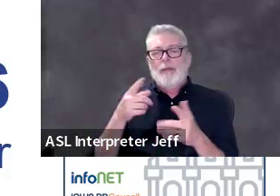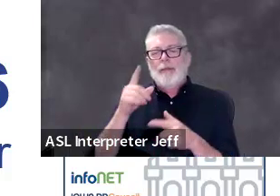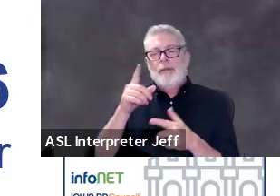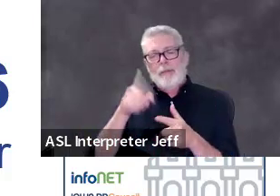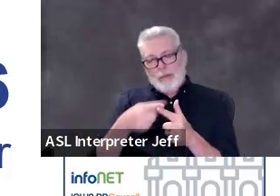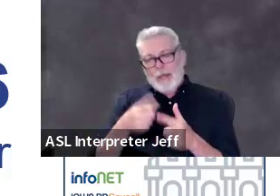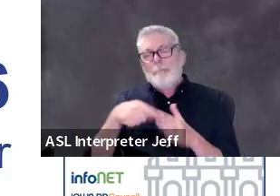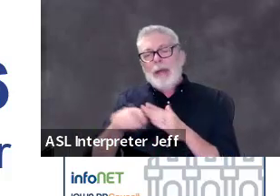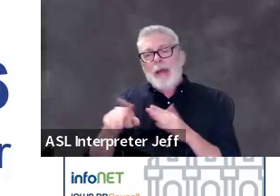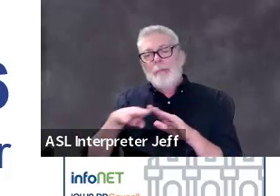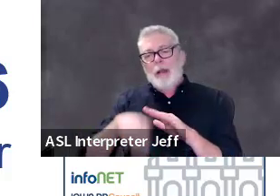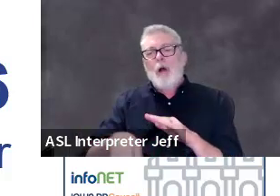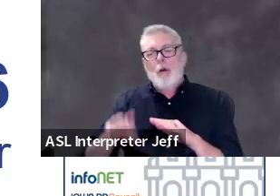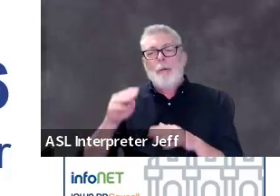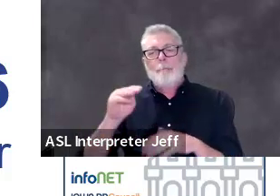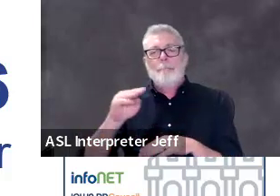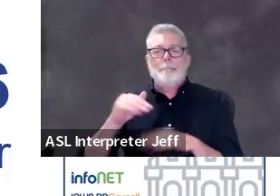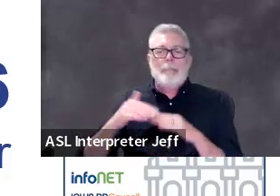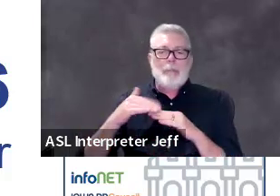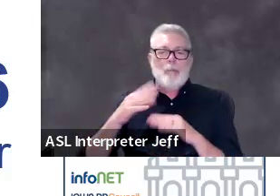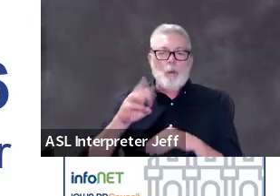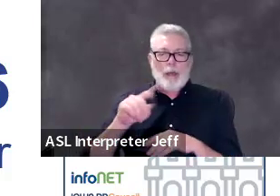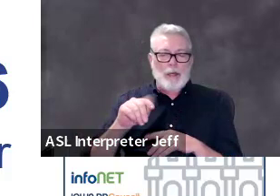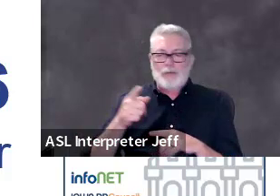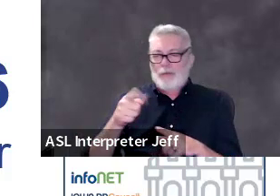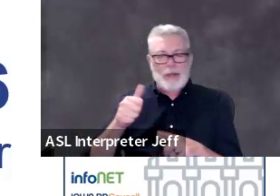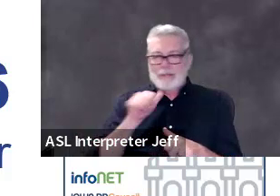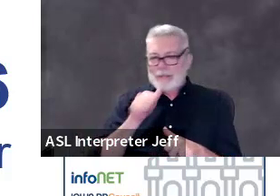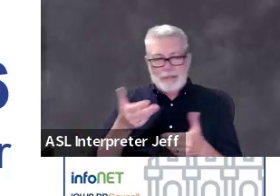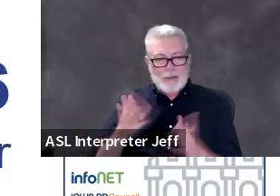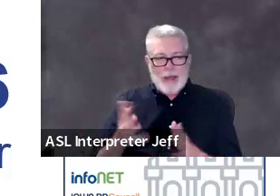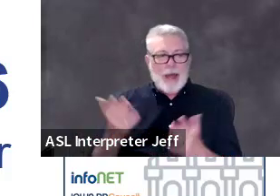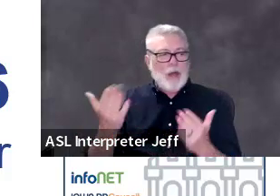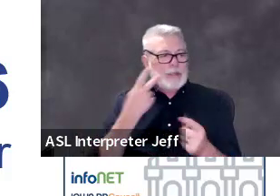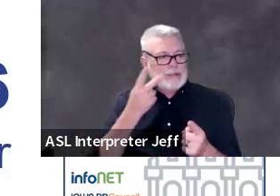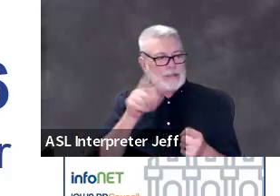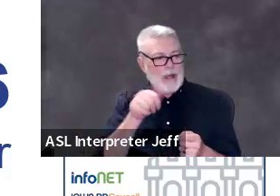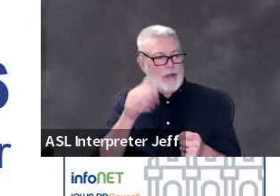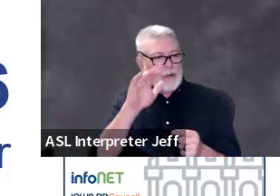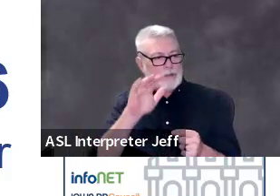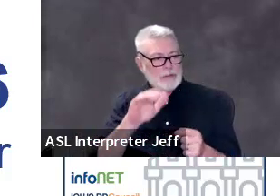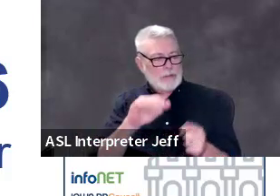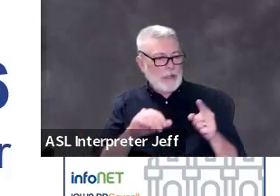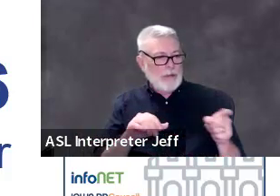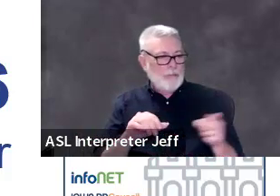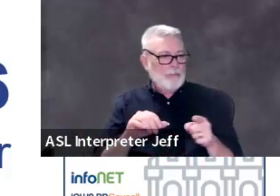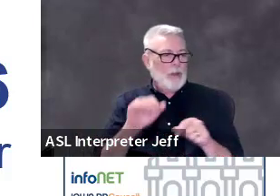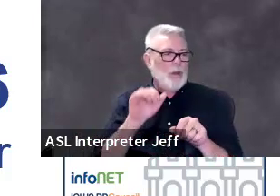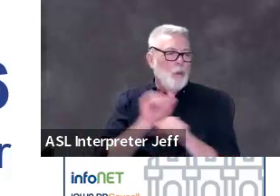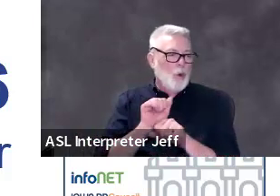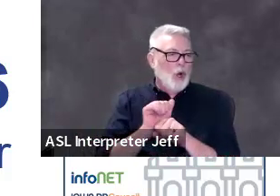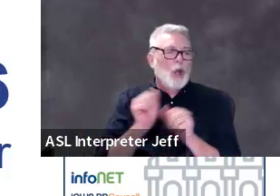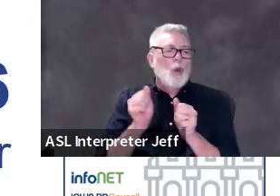that bill did not make it move forward. You can see some of the other ones on there. Of course, work without